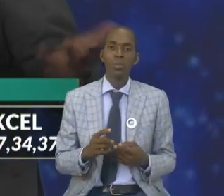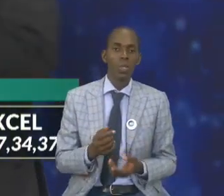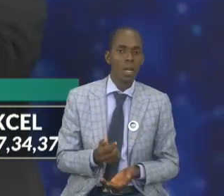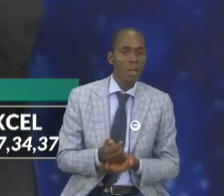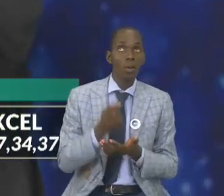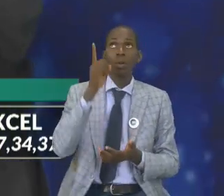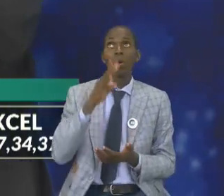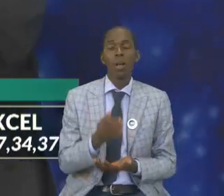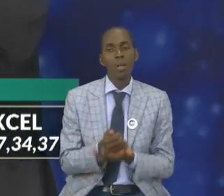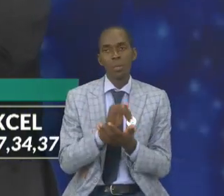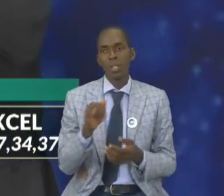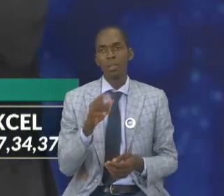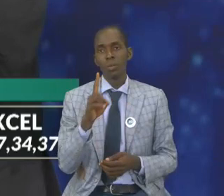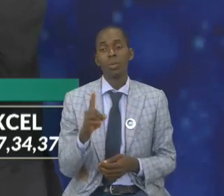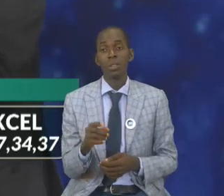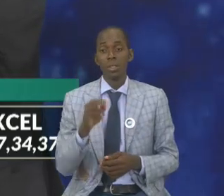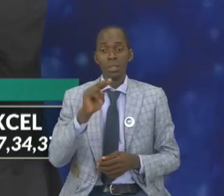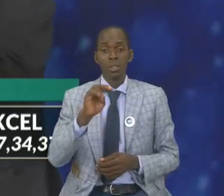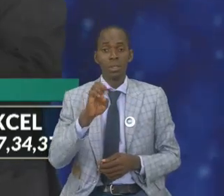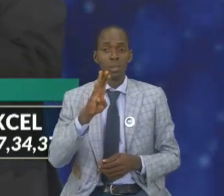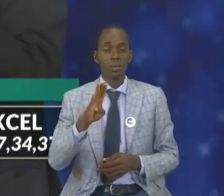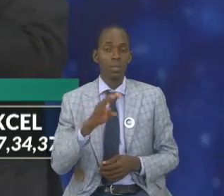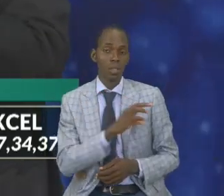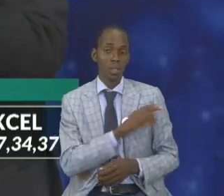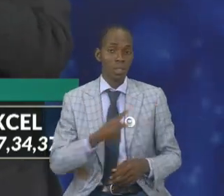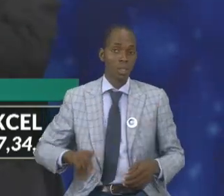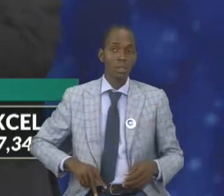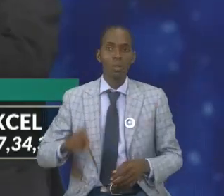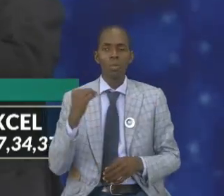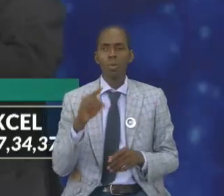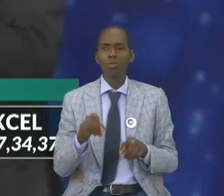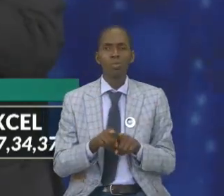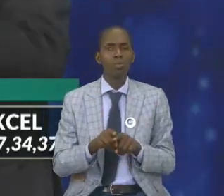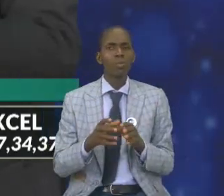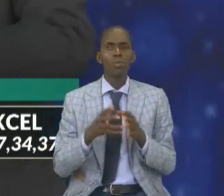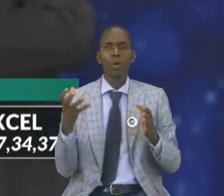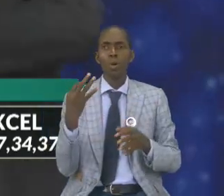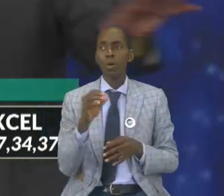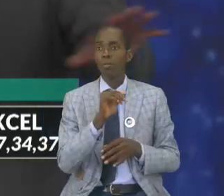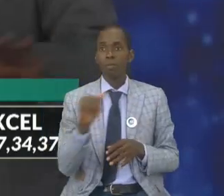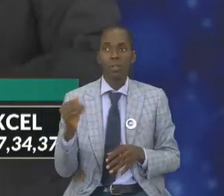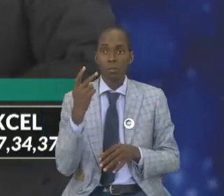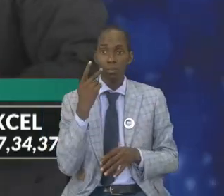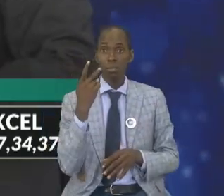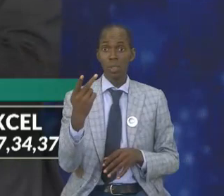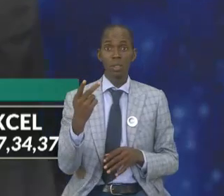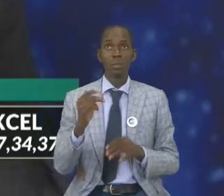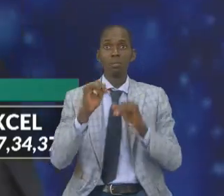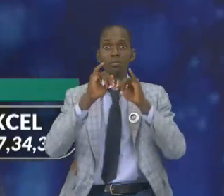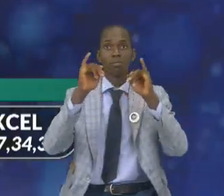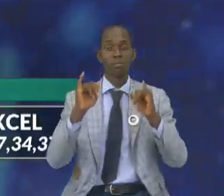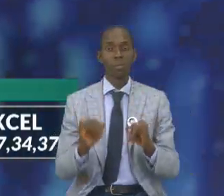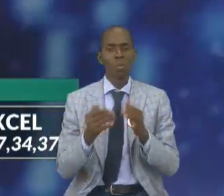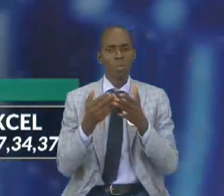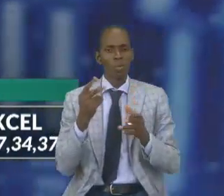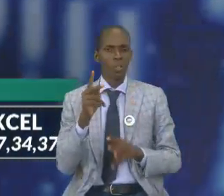anyone. Nebuchadnezzar was too much of a visible figure before the people.